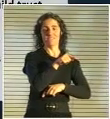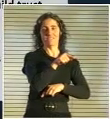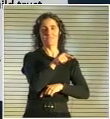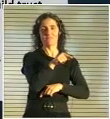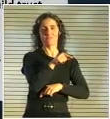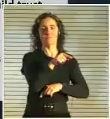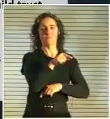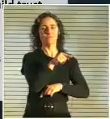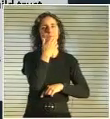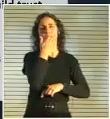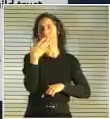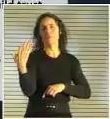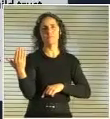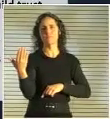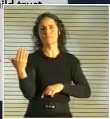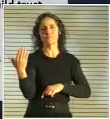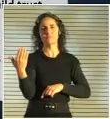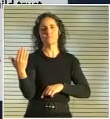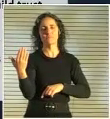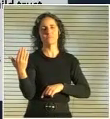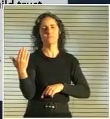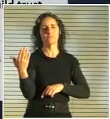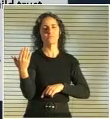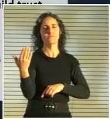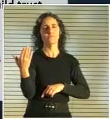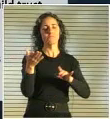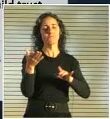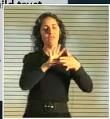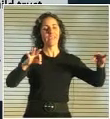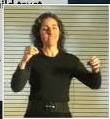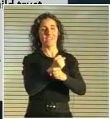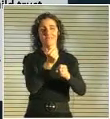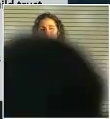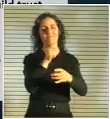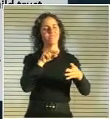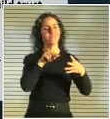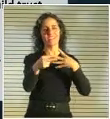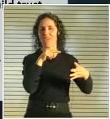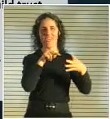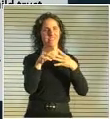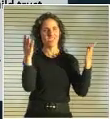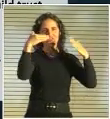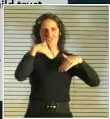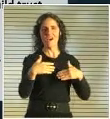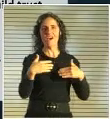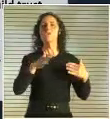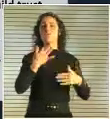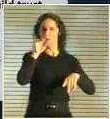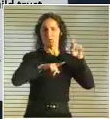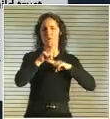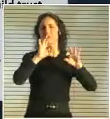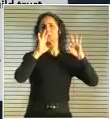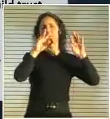non-transparent. It could be a specific challenge on human rights in the supply chain for an industry. And a typical example here would